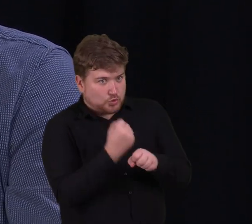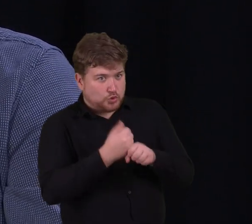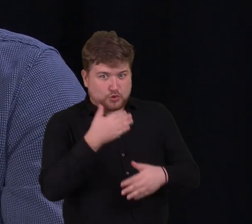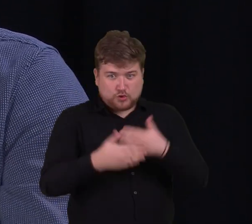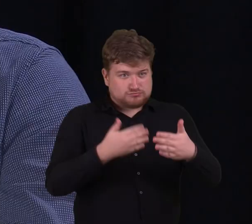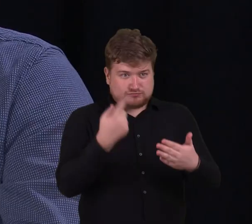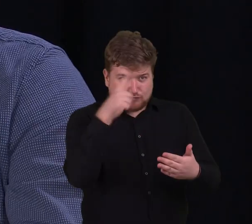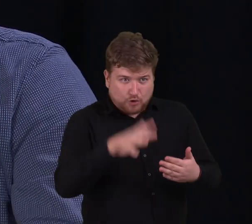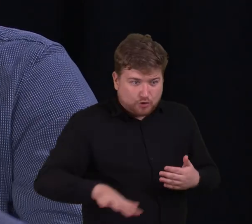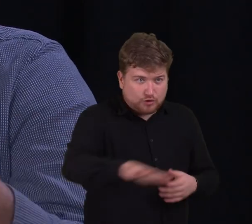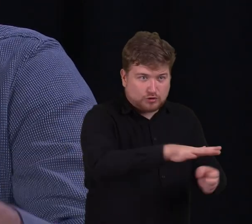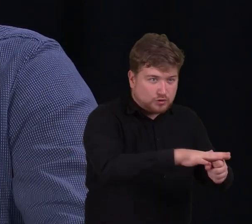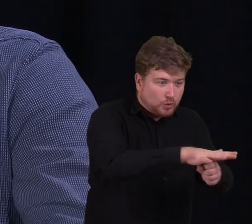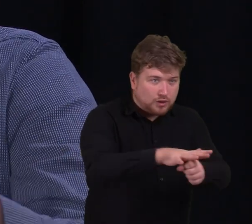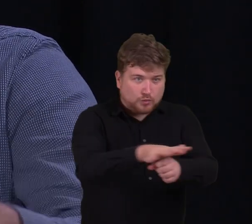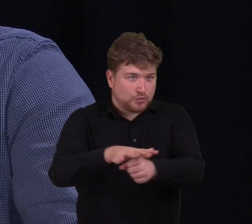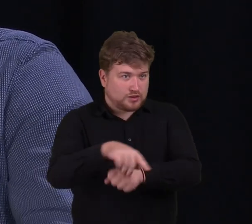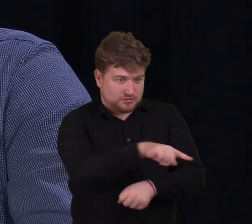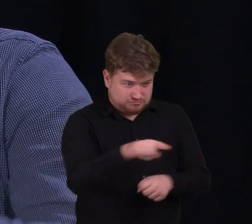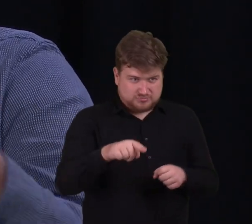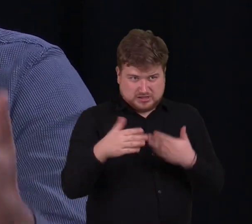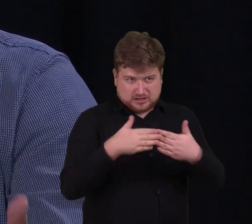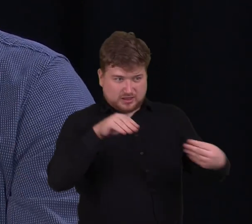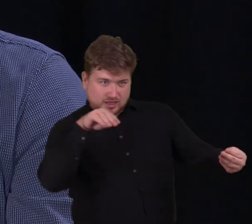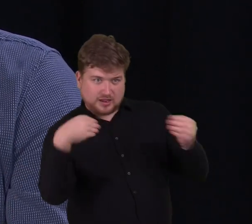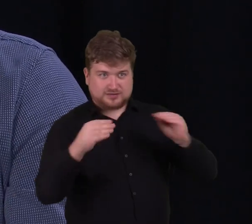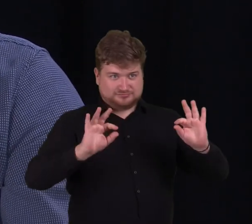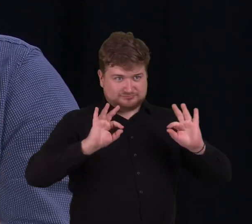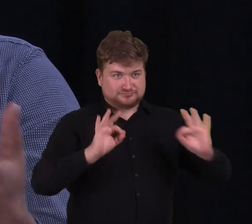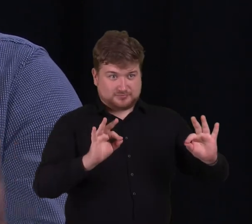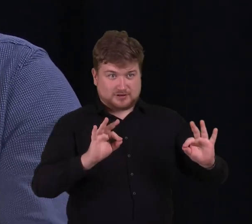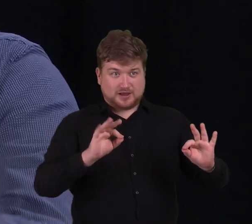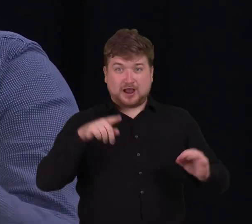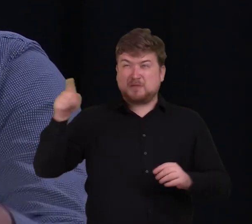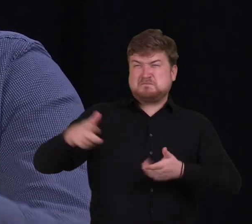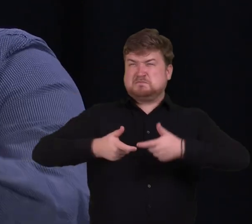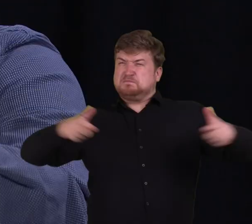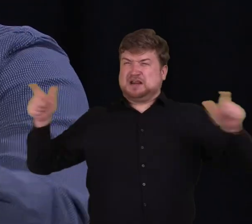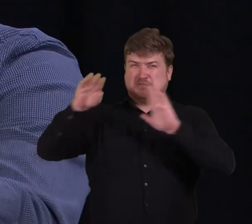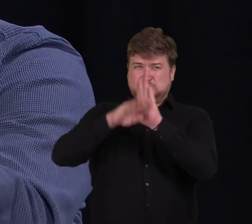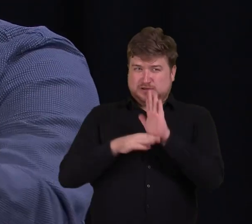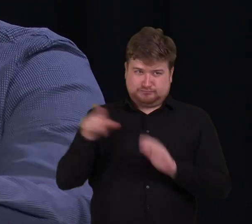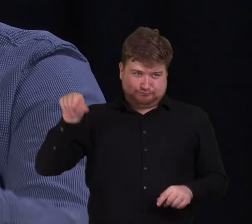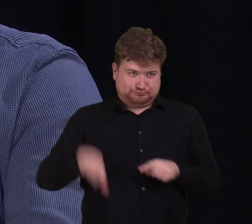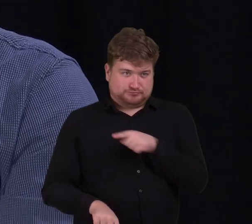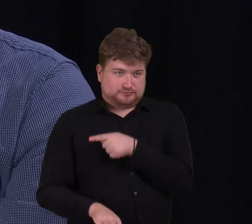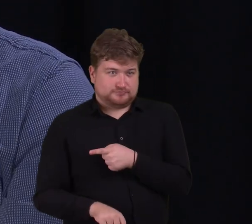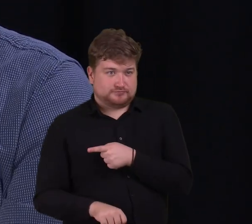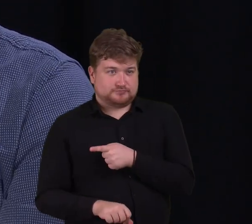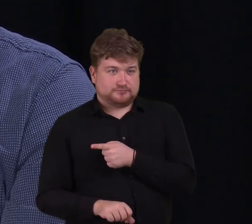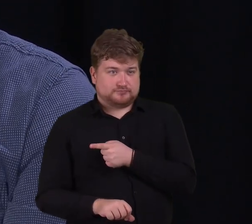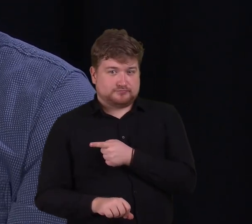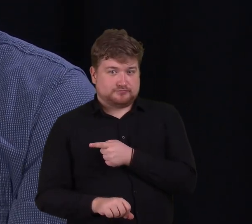also have the chance to change the local strategy once a year, as long as we get the indicators.